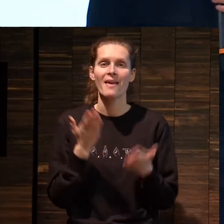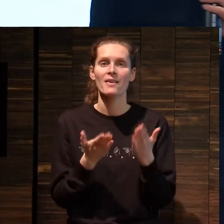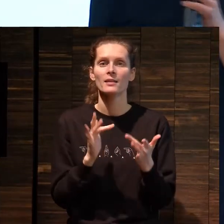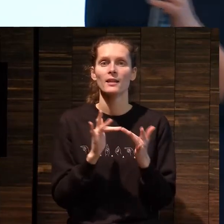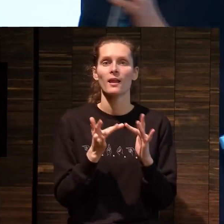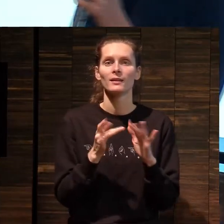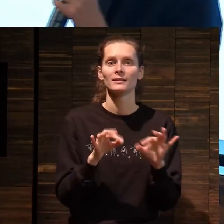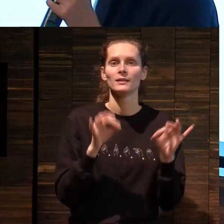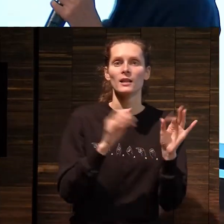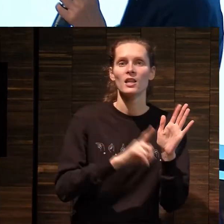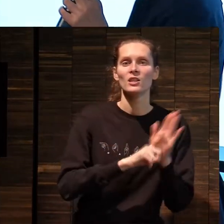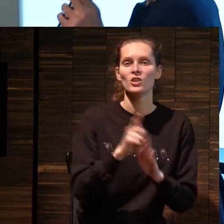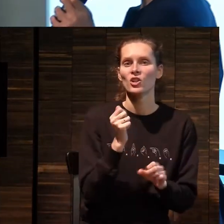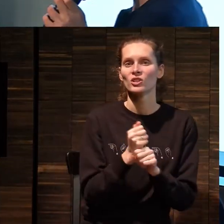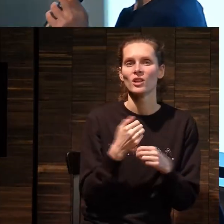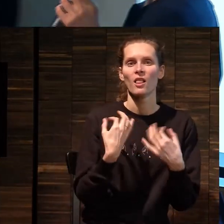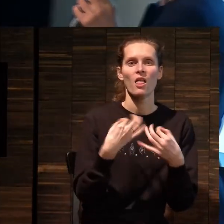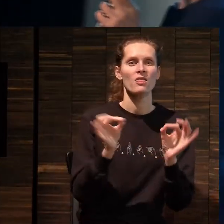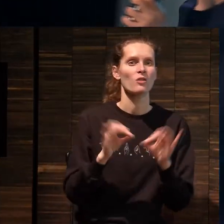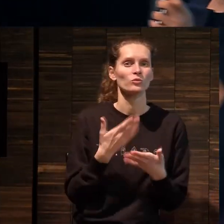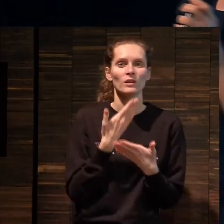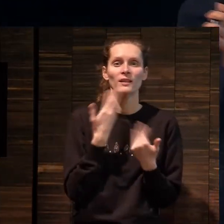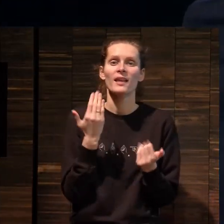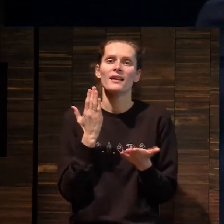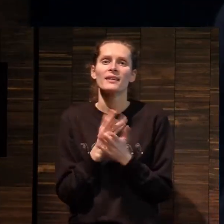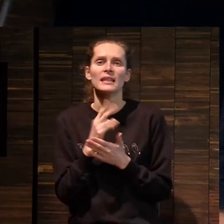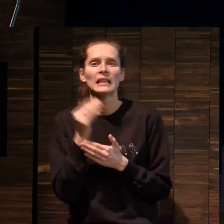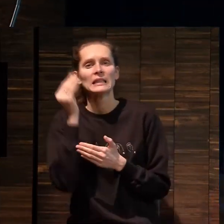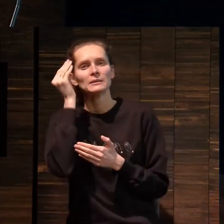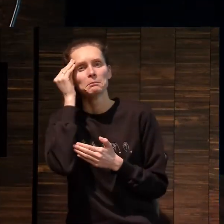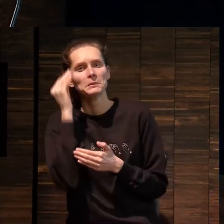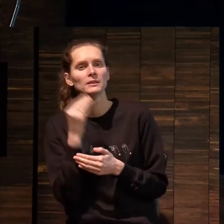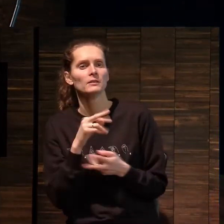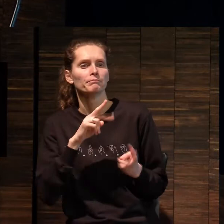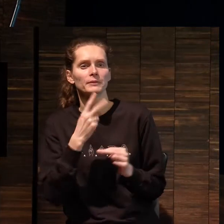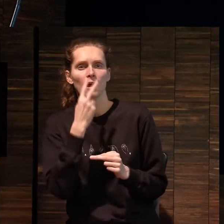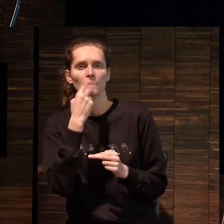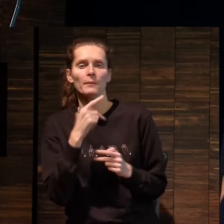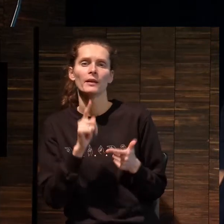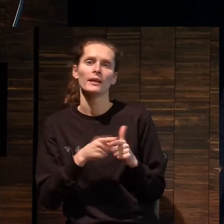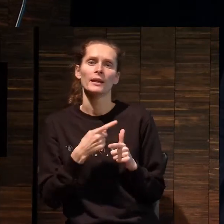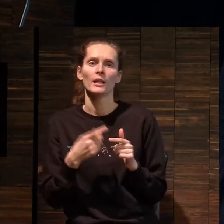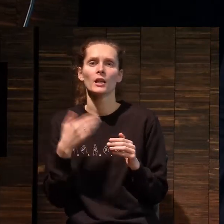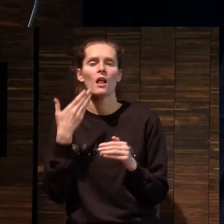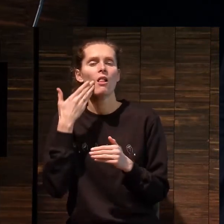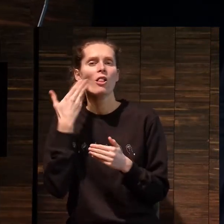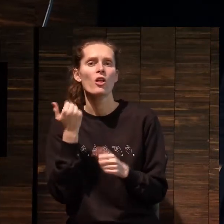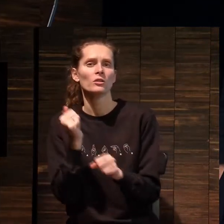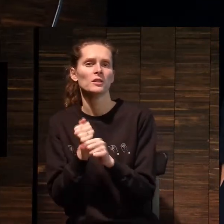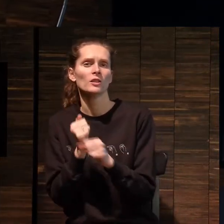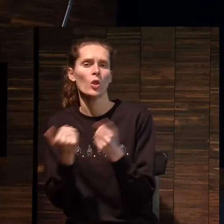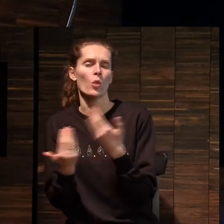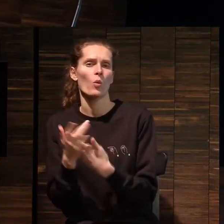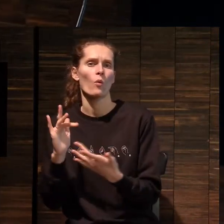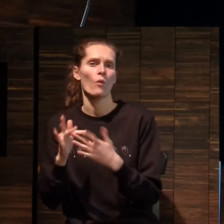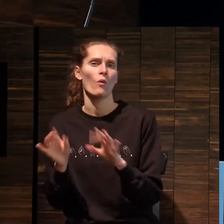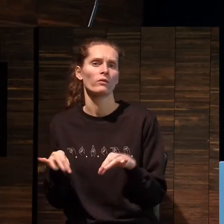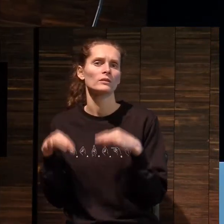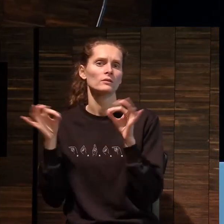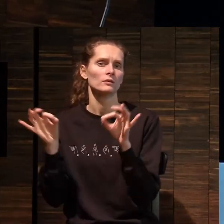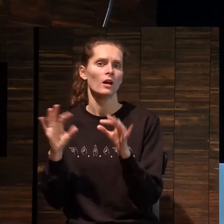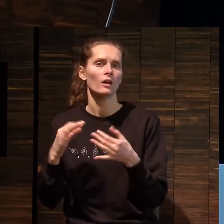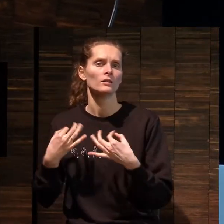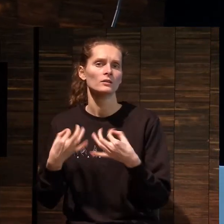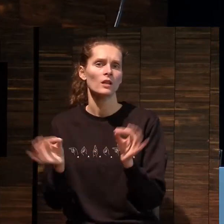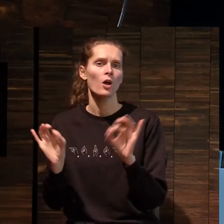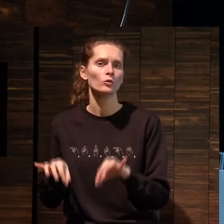Thank you very much for the talk. If the website is inaccessible from the very beginning, does it make sense to adapt it, or does it make sense to make a new